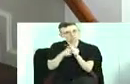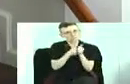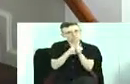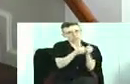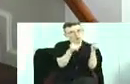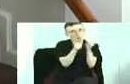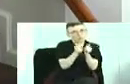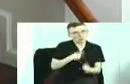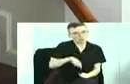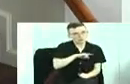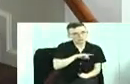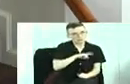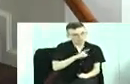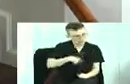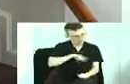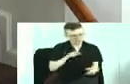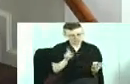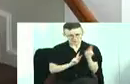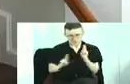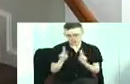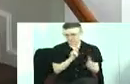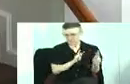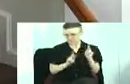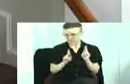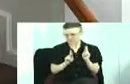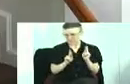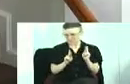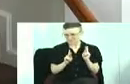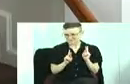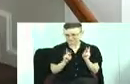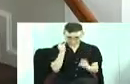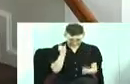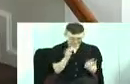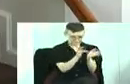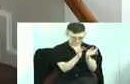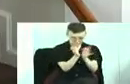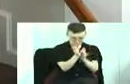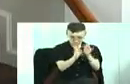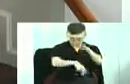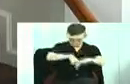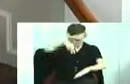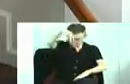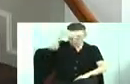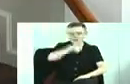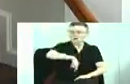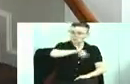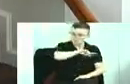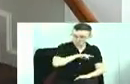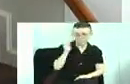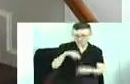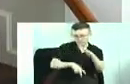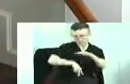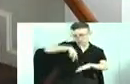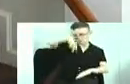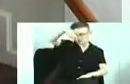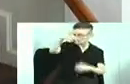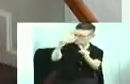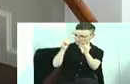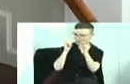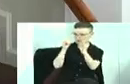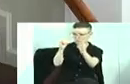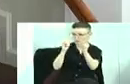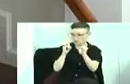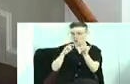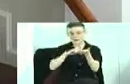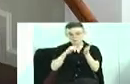who is Christ. And if Christ has been resurrected, then we need to be resurrected indeed. If Christ is resurrected, then the hope of God's